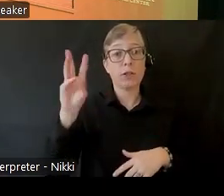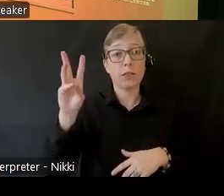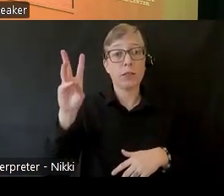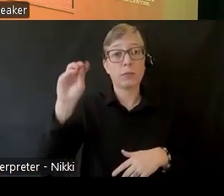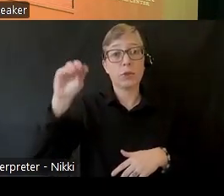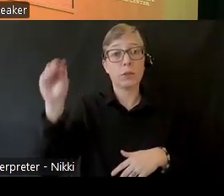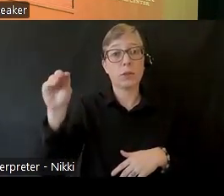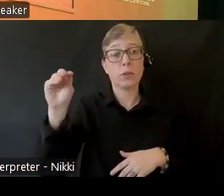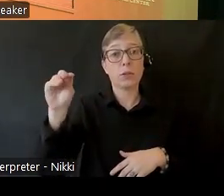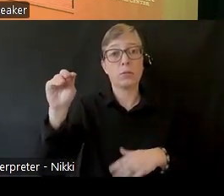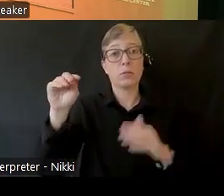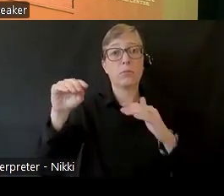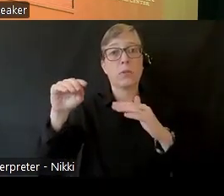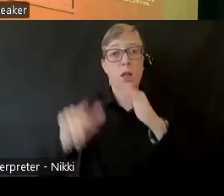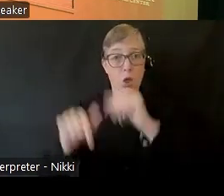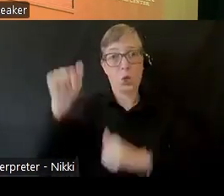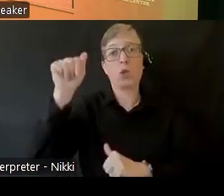care. Okay.